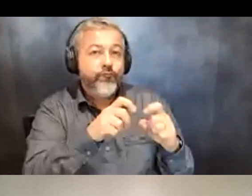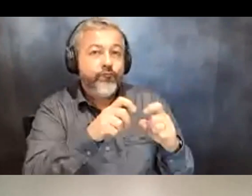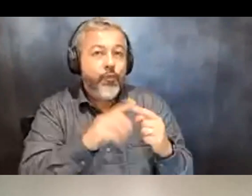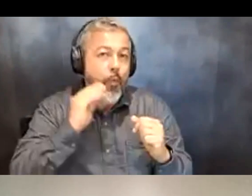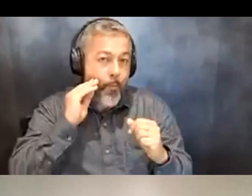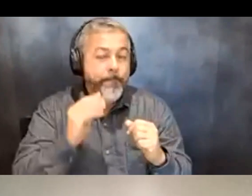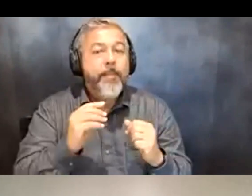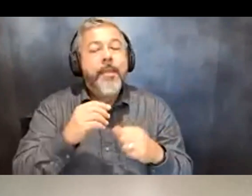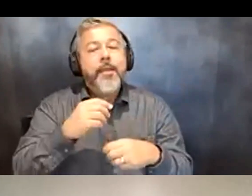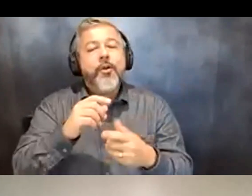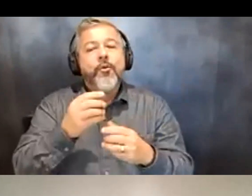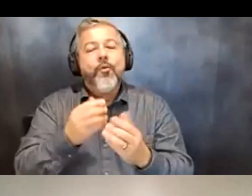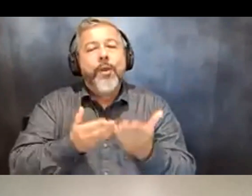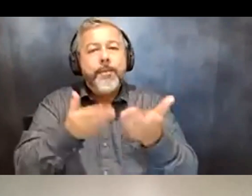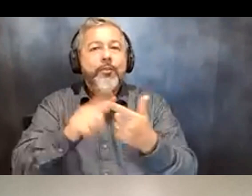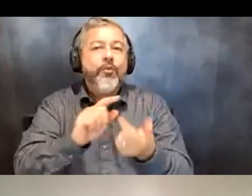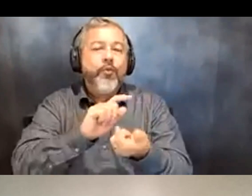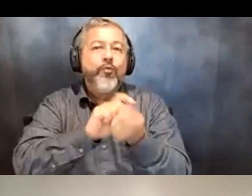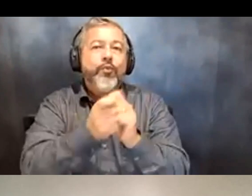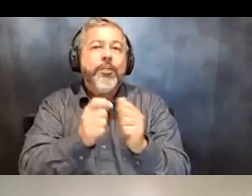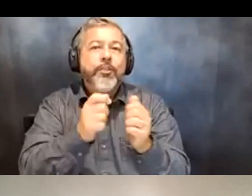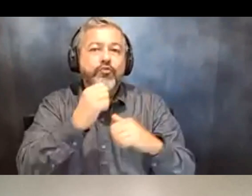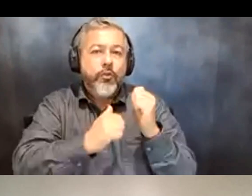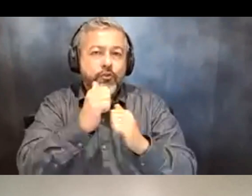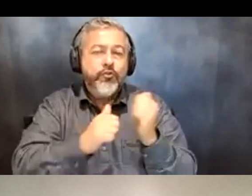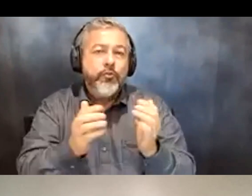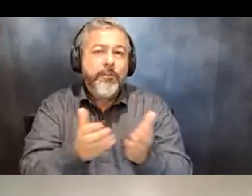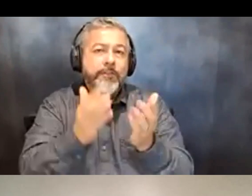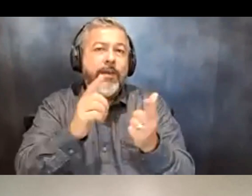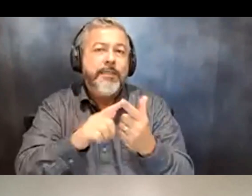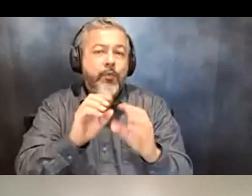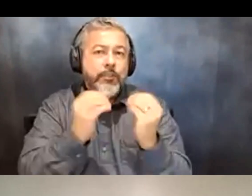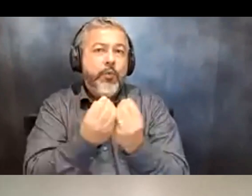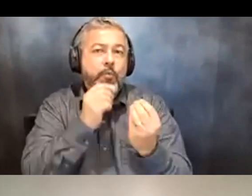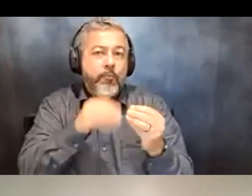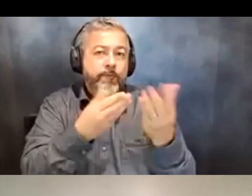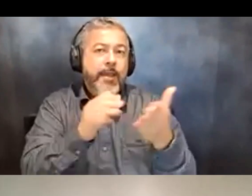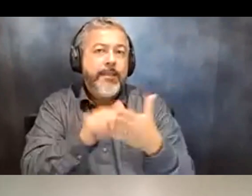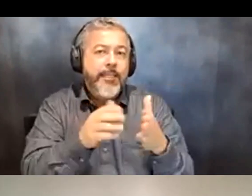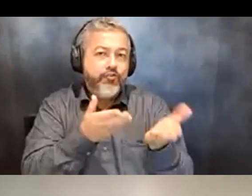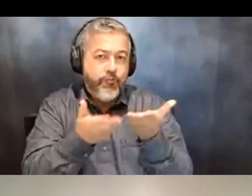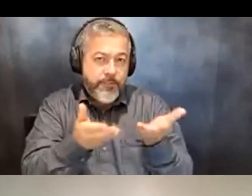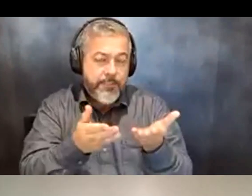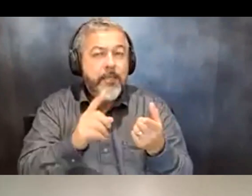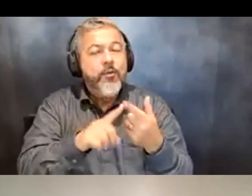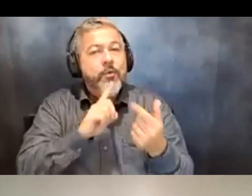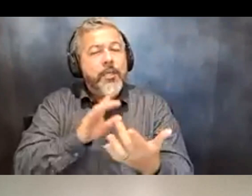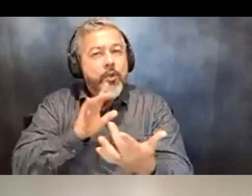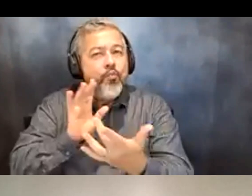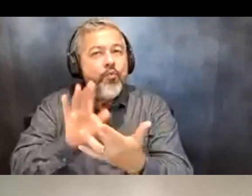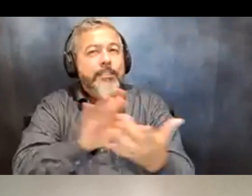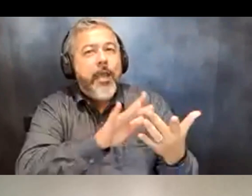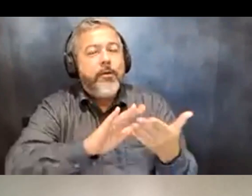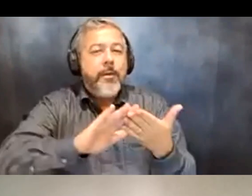around rate structure that might incentivize organizations who provide these services to really reach out and engage more actively